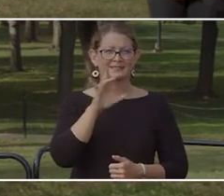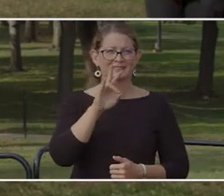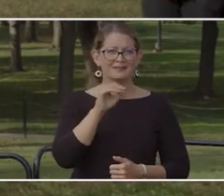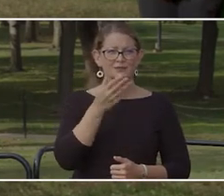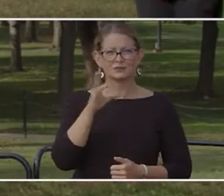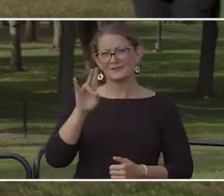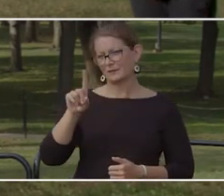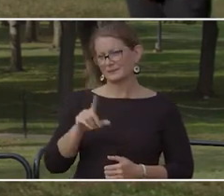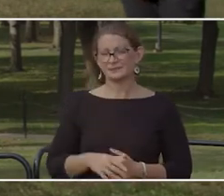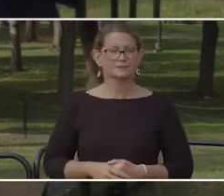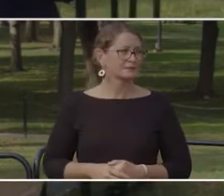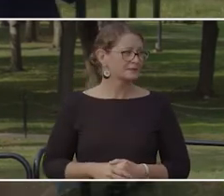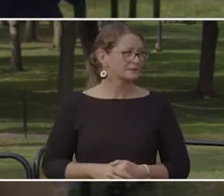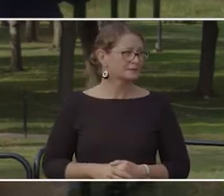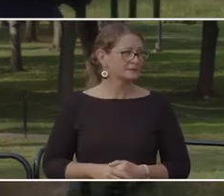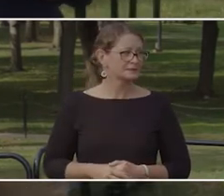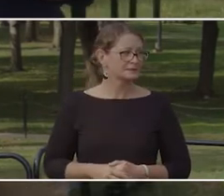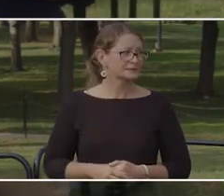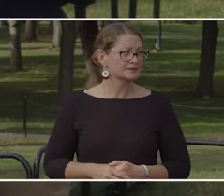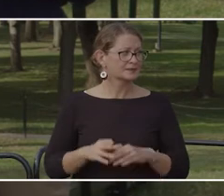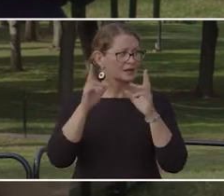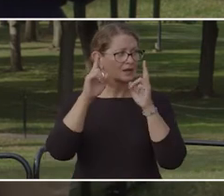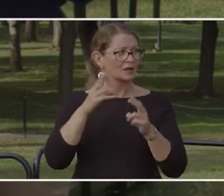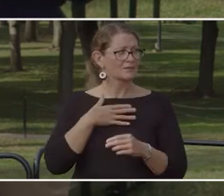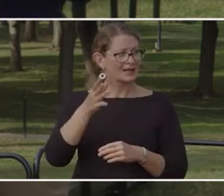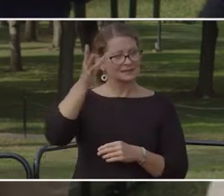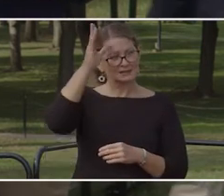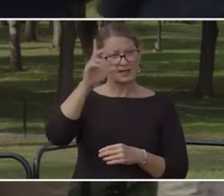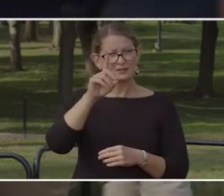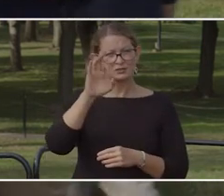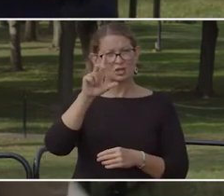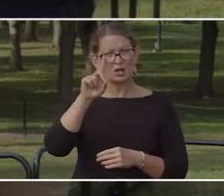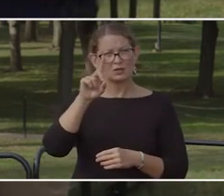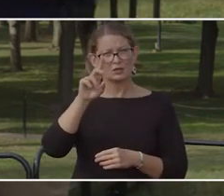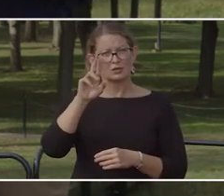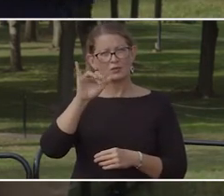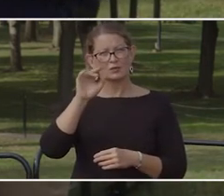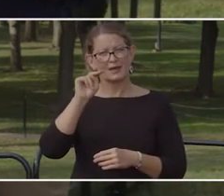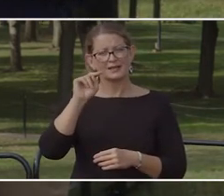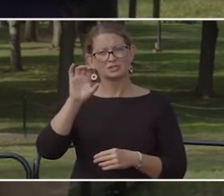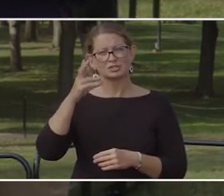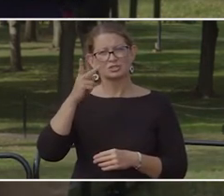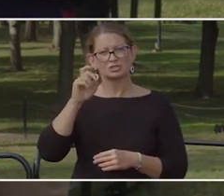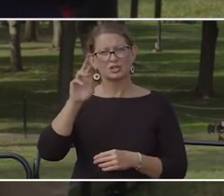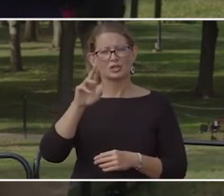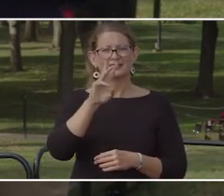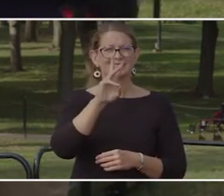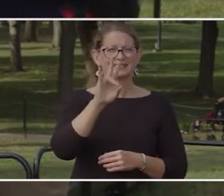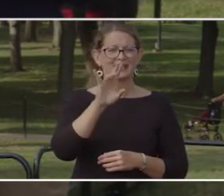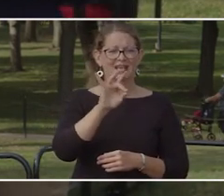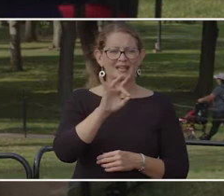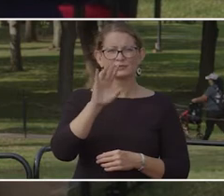to 1971. In honor of my dad, Donald Ray Chandler, 1968 to